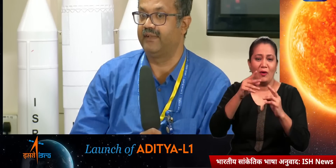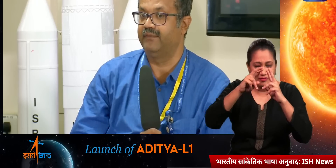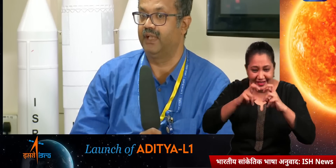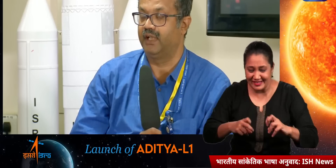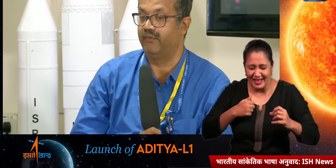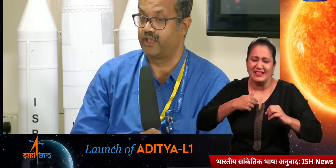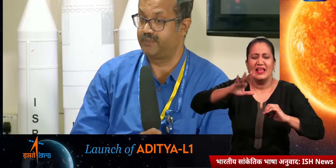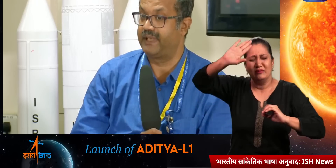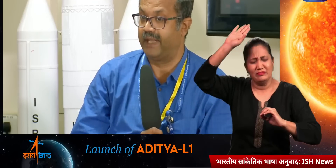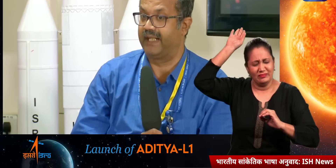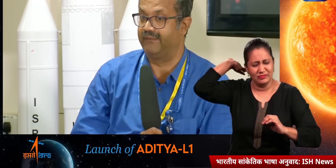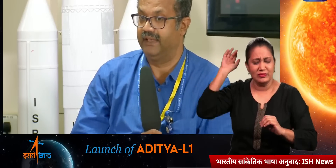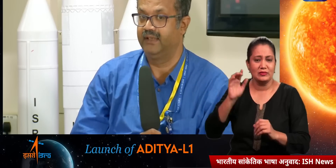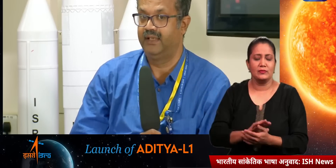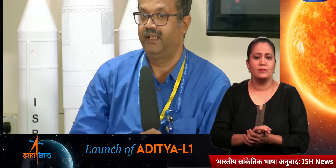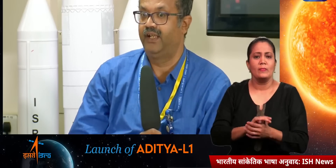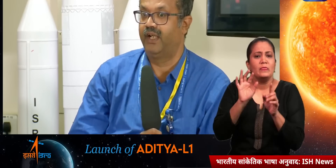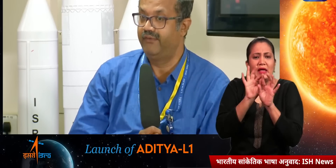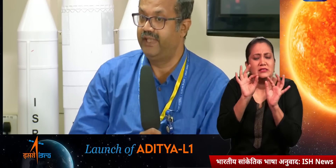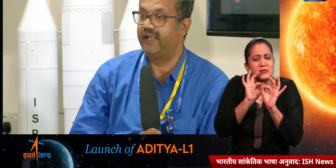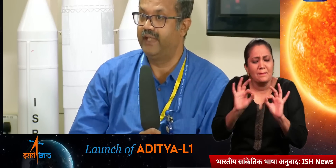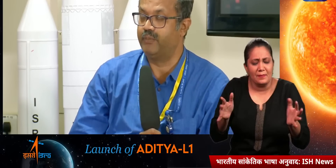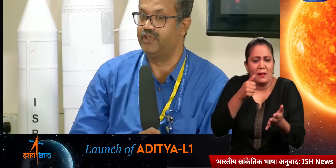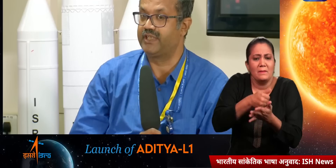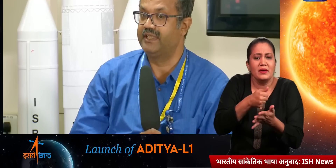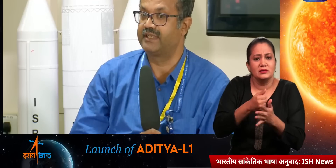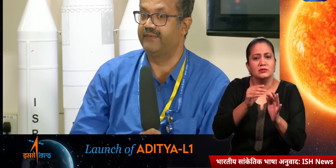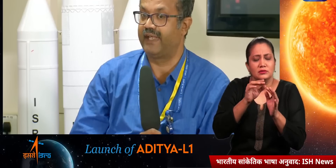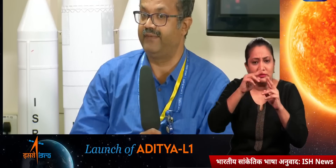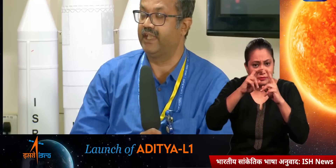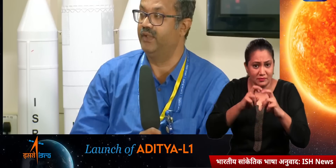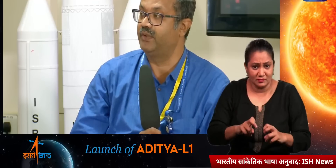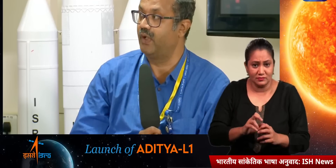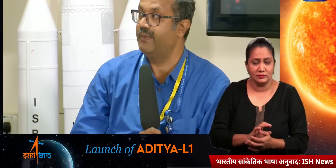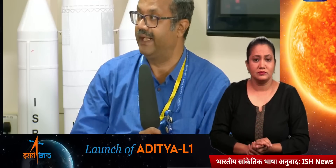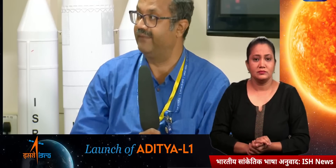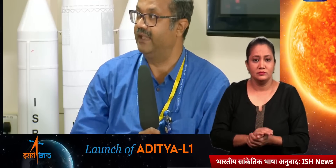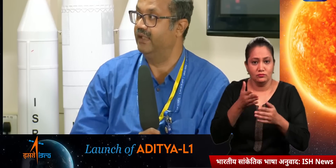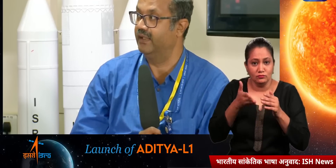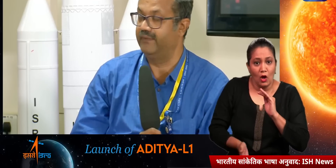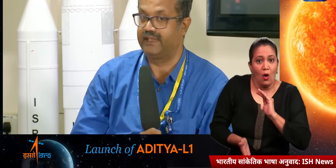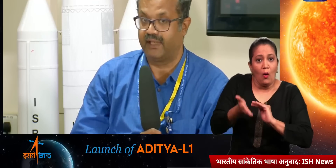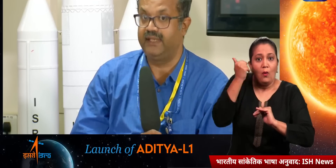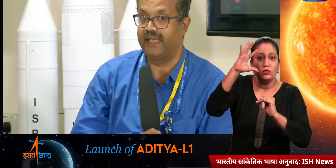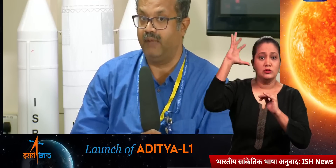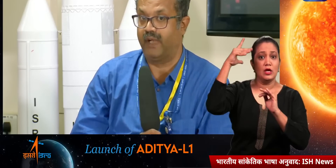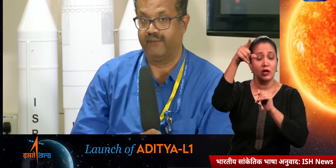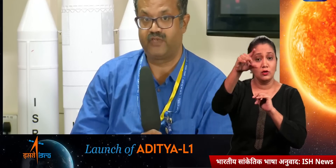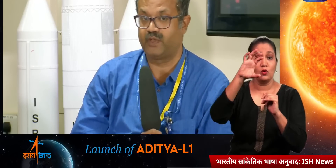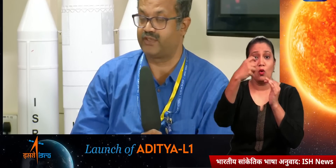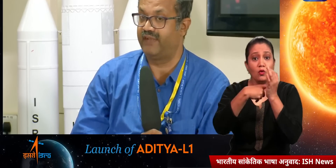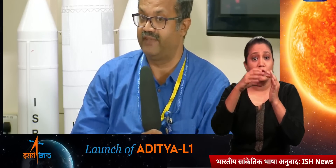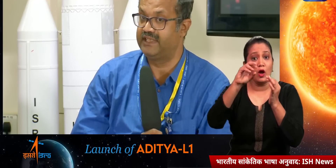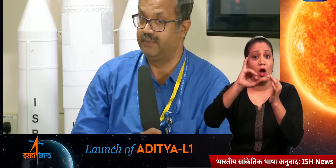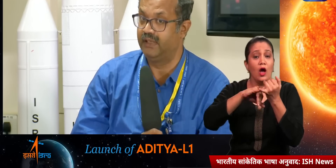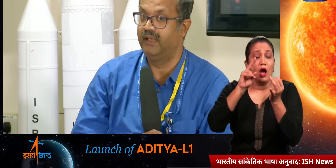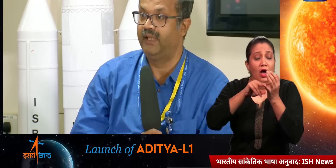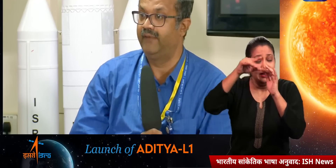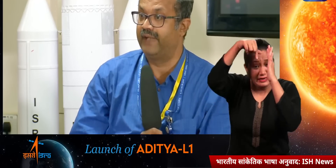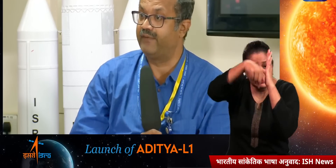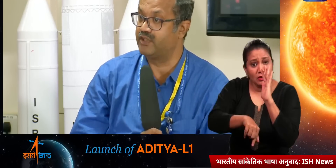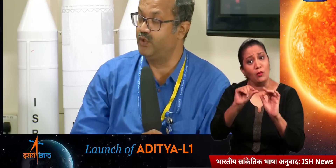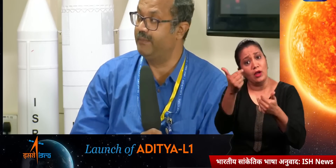started with a photospheric magnetic field. Now we are in a position where we can do coronal magnetic field with Aditya L1, which was not